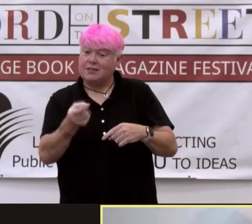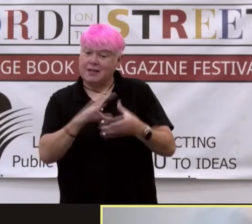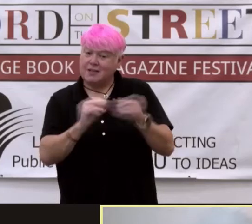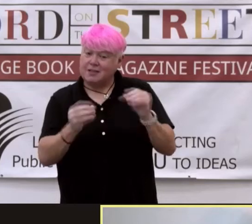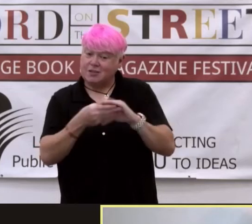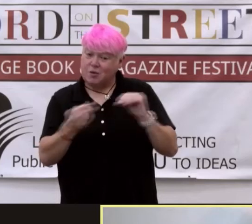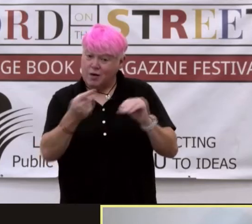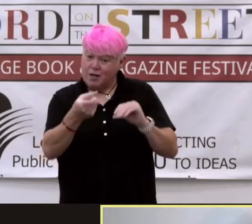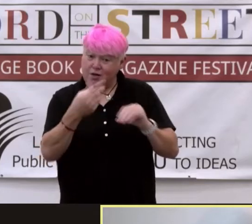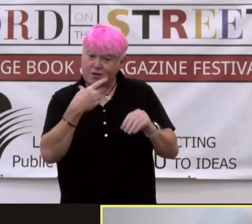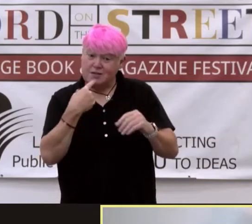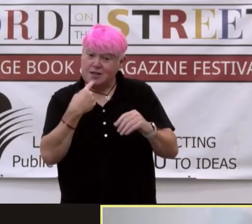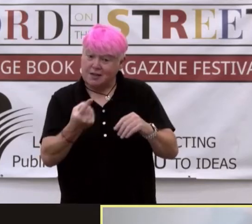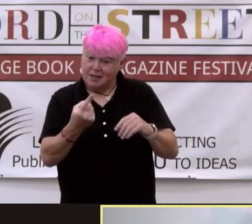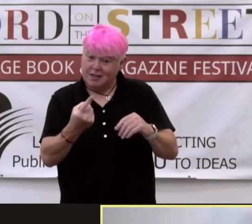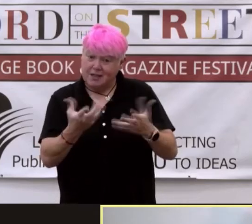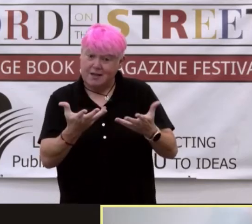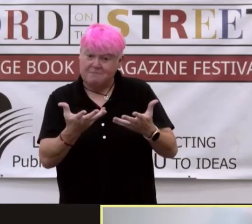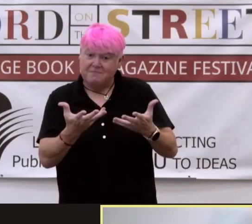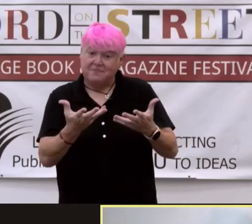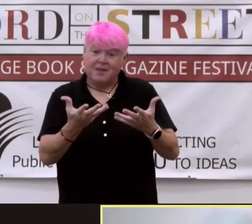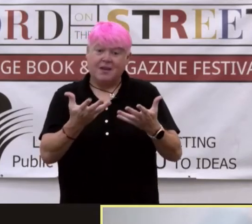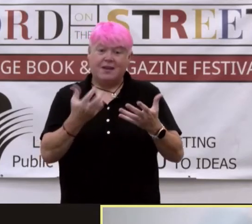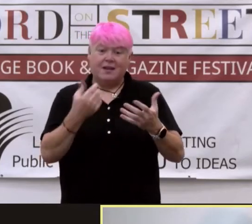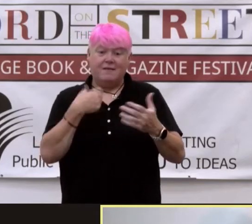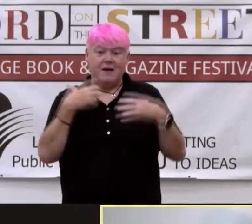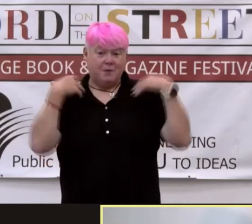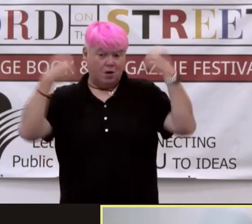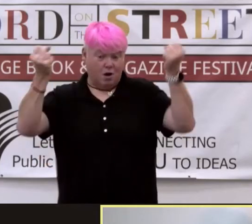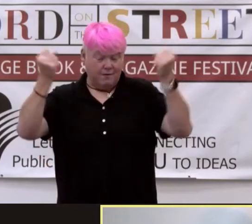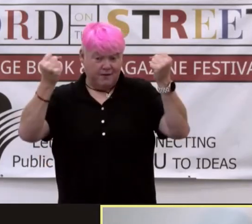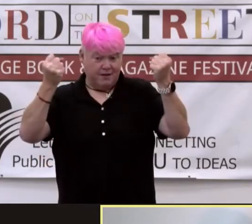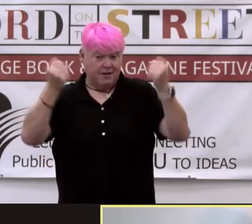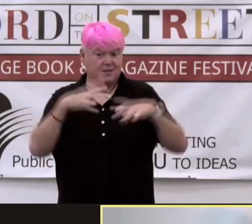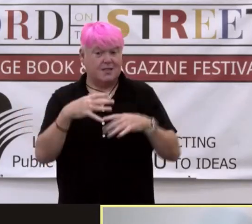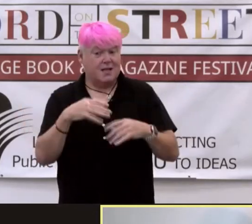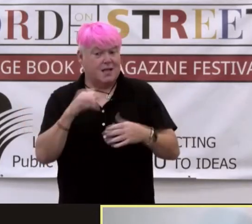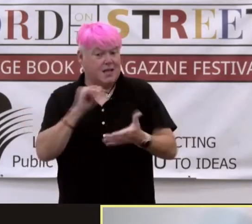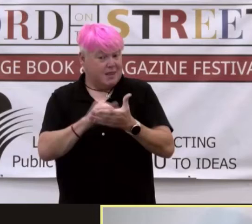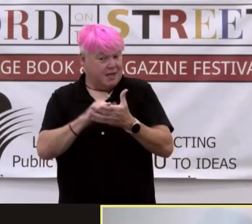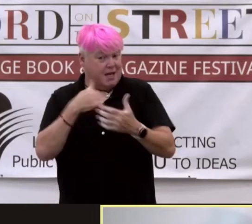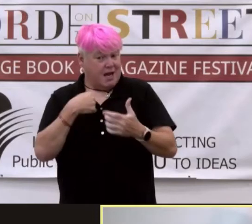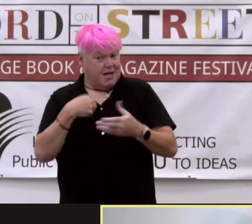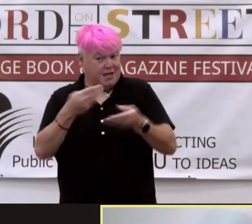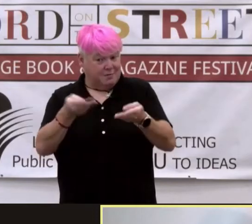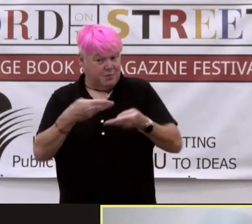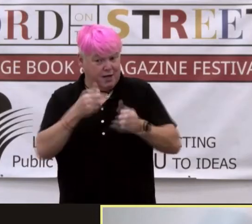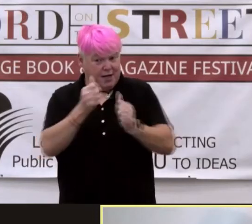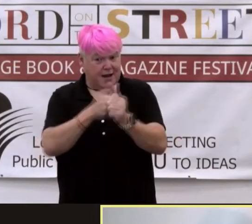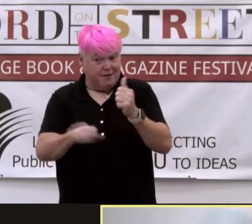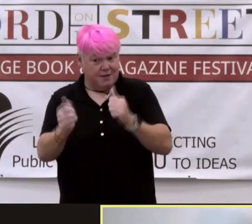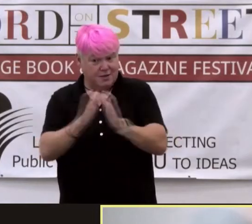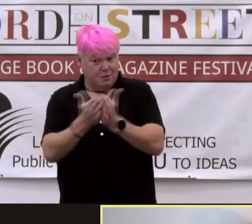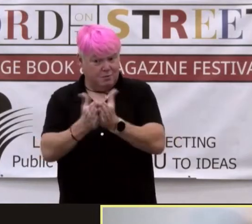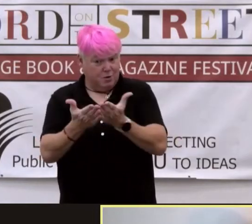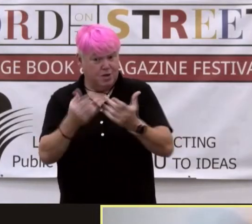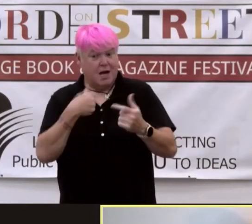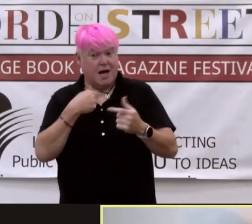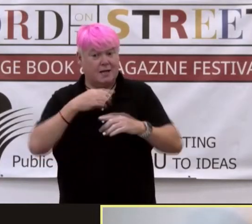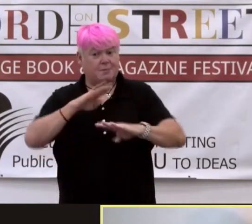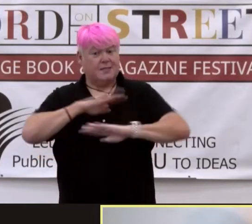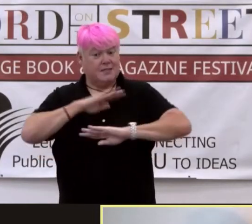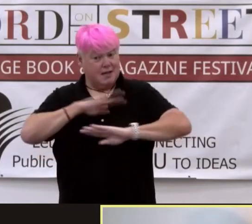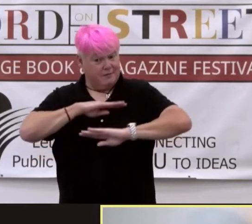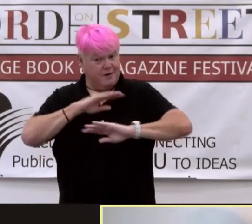that to the best of your abilities. If I'm confident that I'm bringing everything I can to a book, then I should be satisfied with where it lands at the end of the